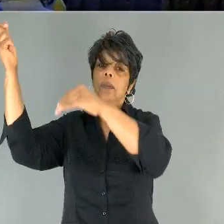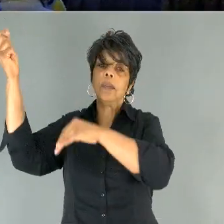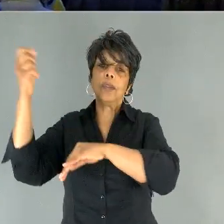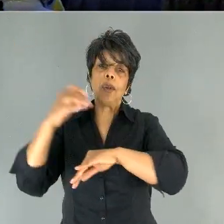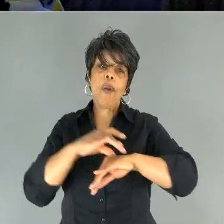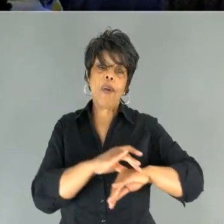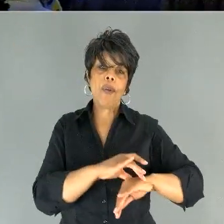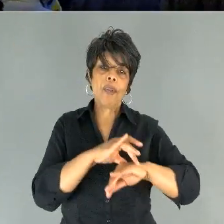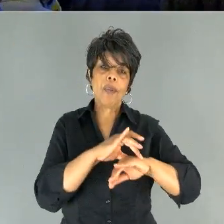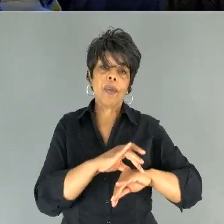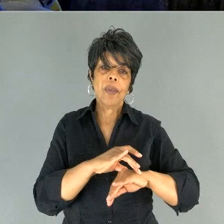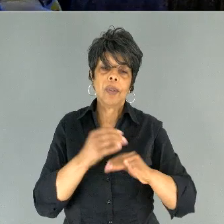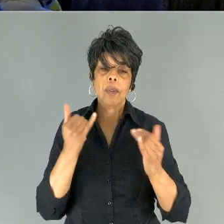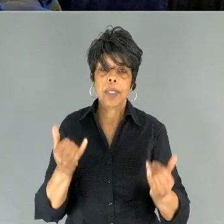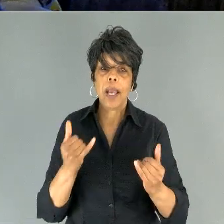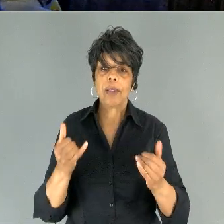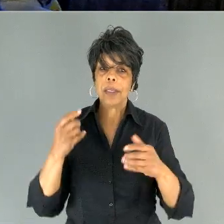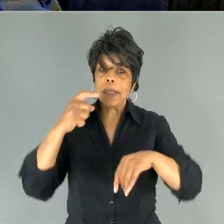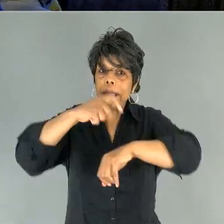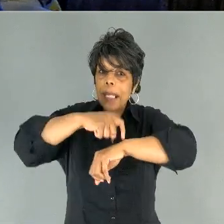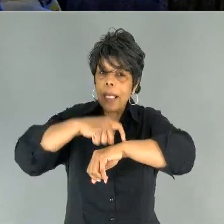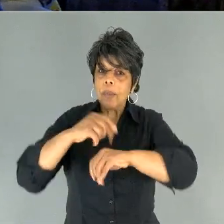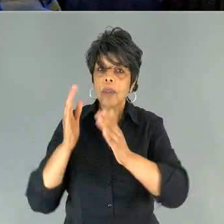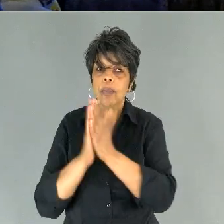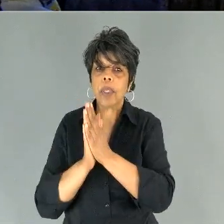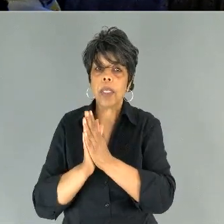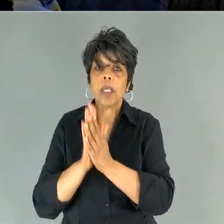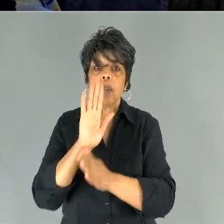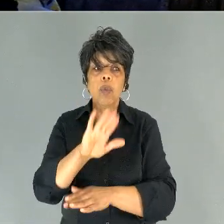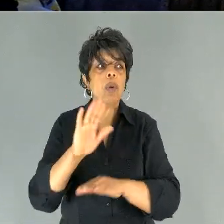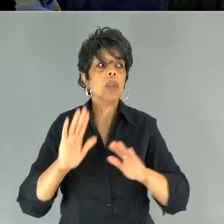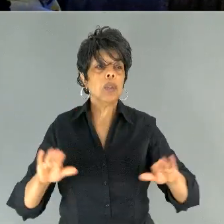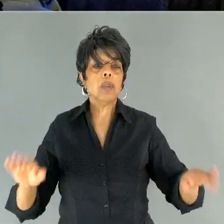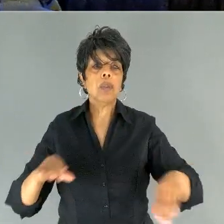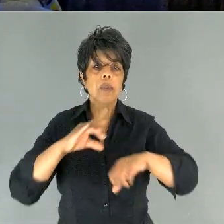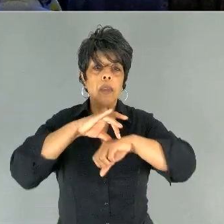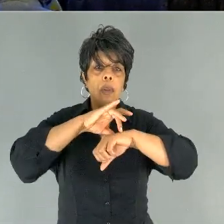your children from earth back to heaven.